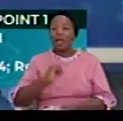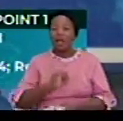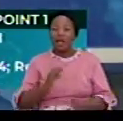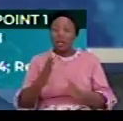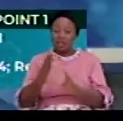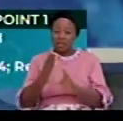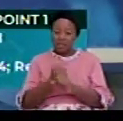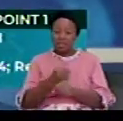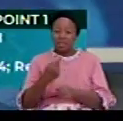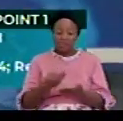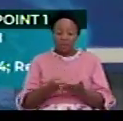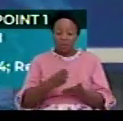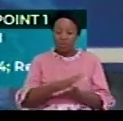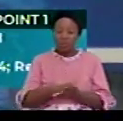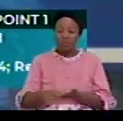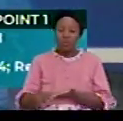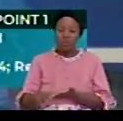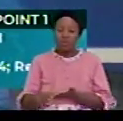Holy Communion.